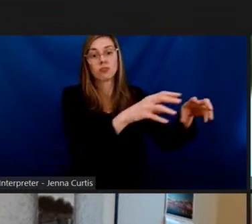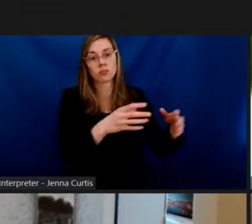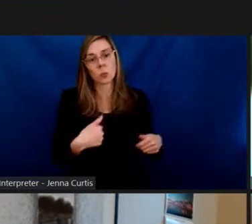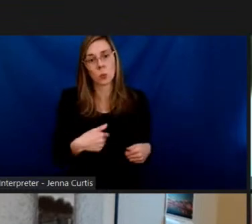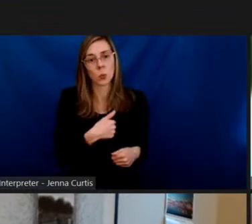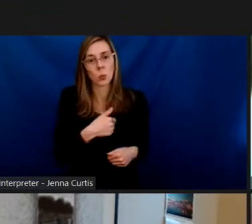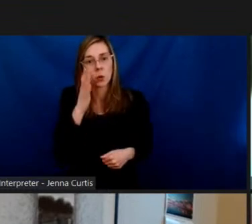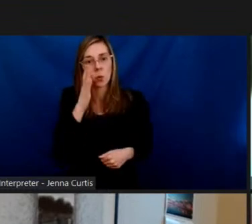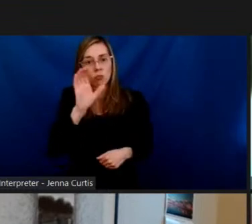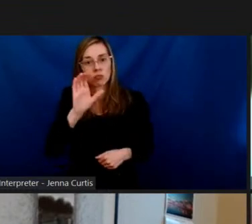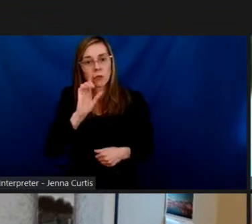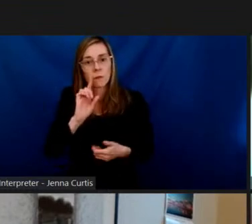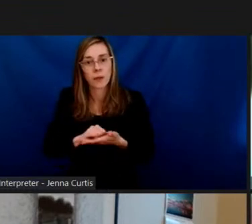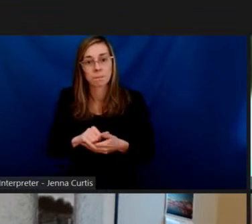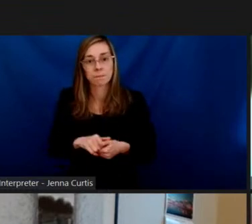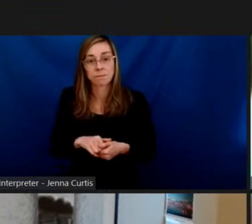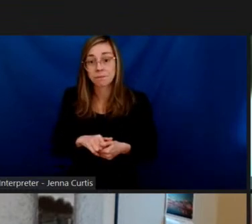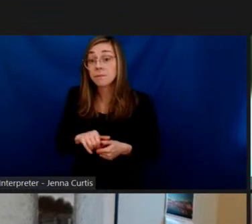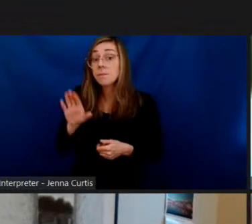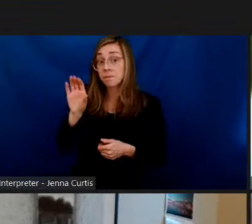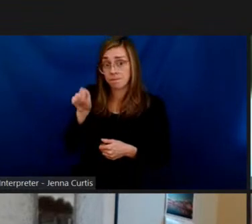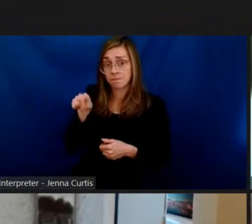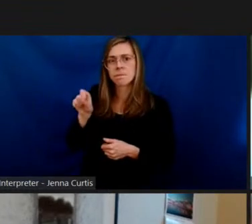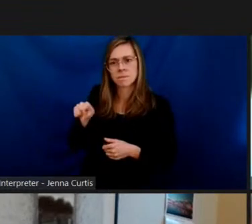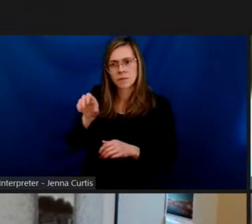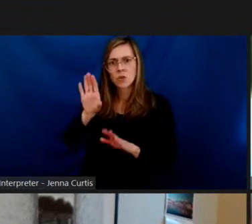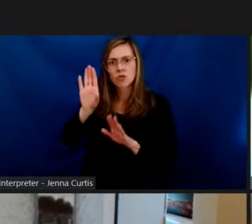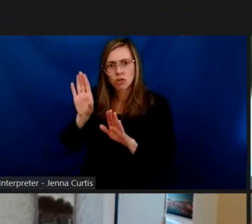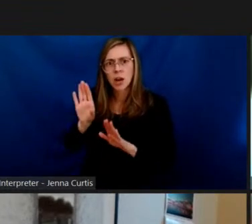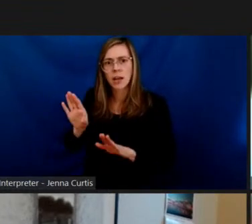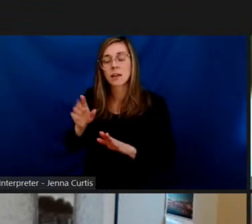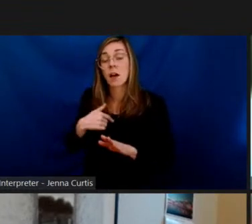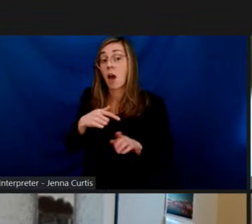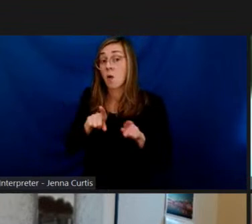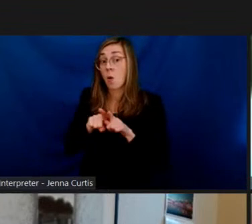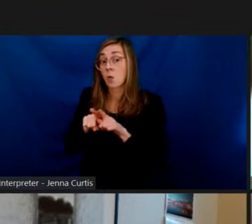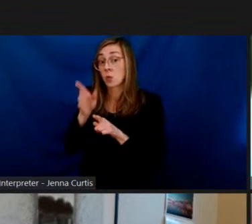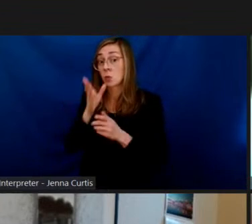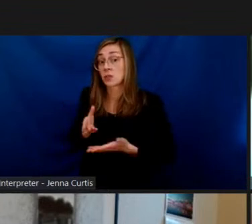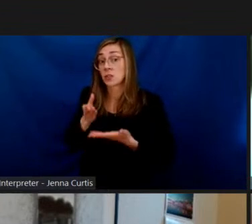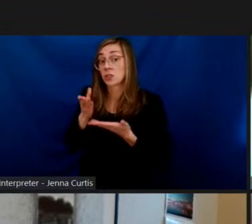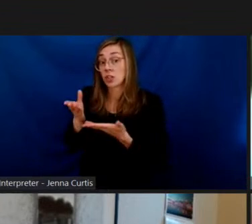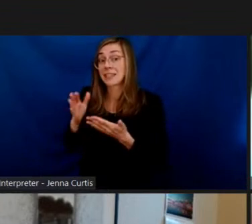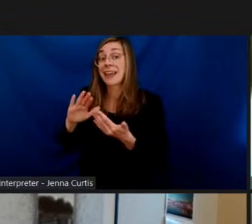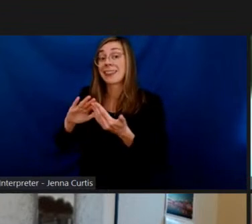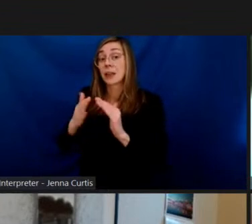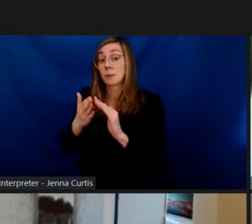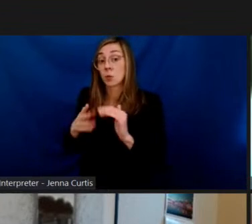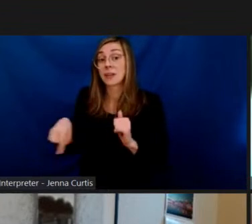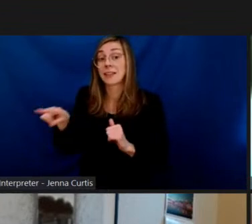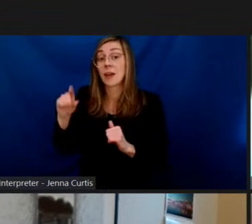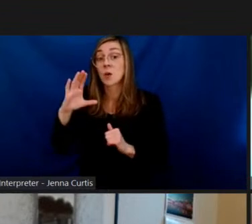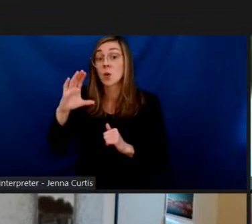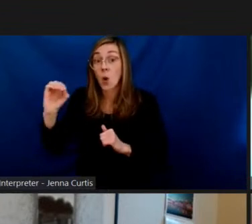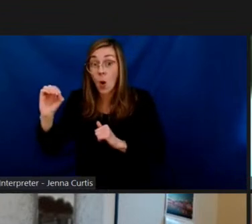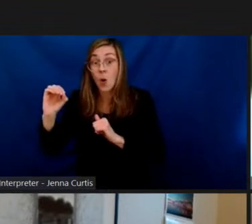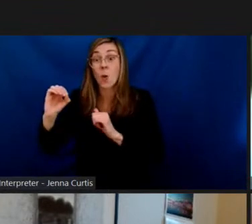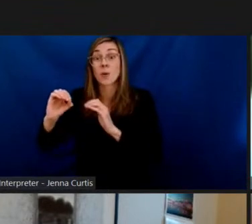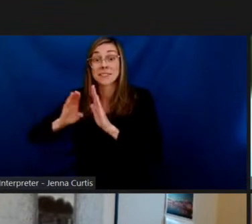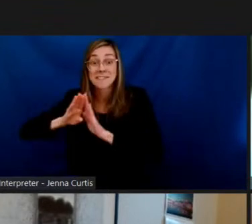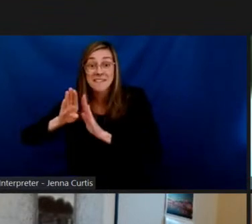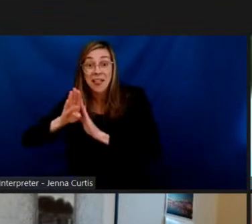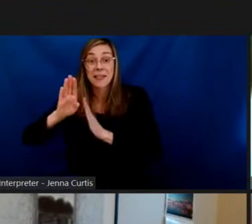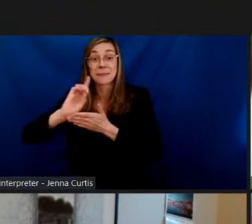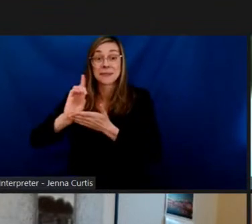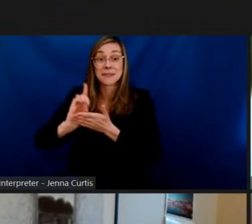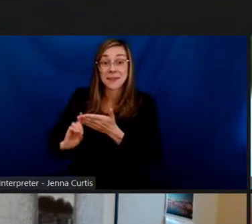Great. And if I may suggest, also consider having the community co-develop, design, and build them, which is being done by